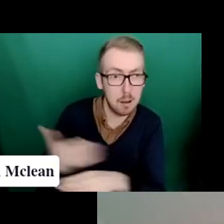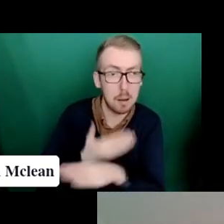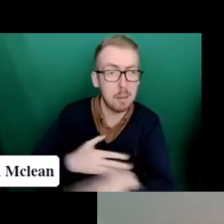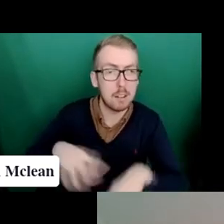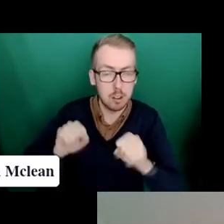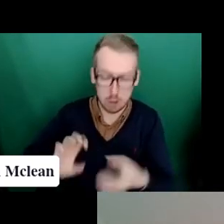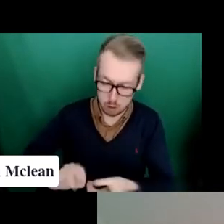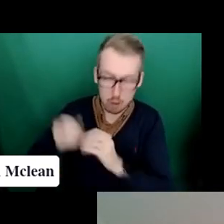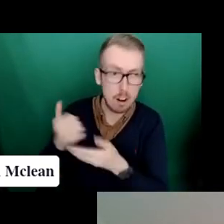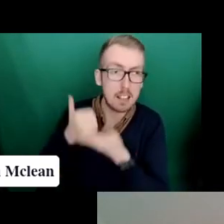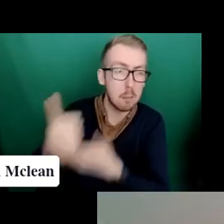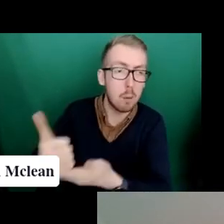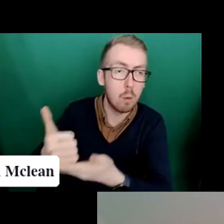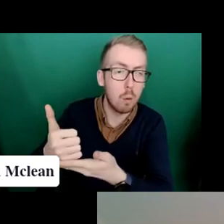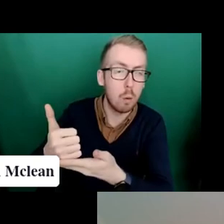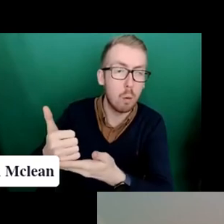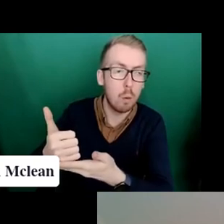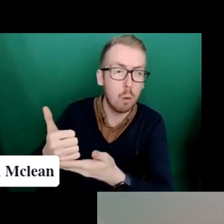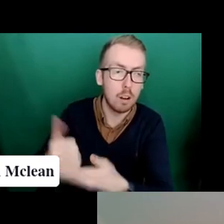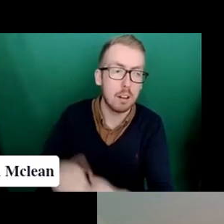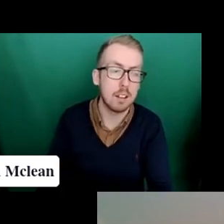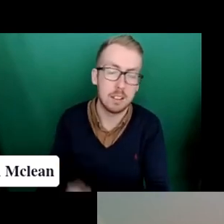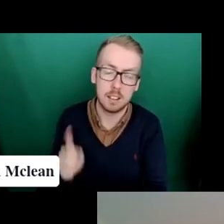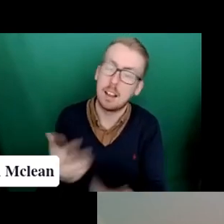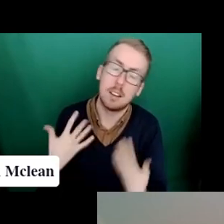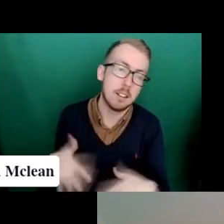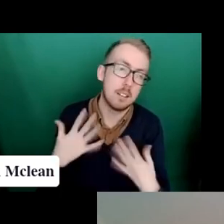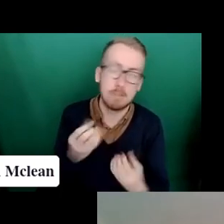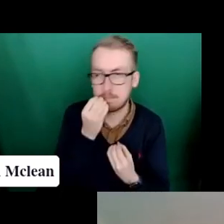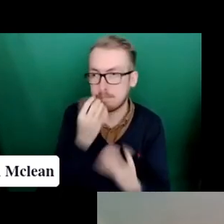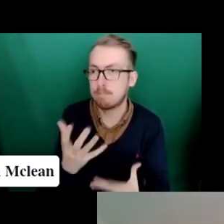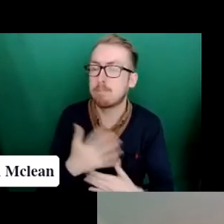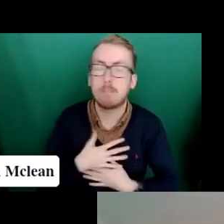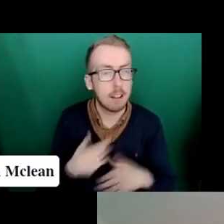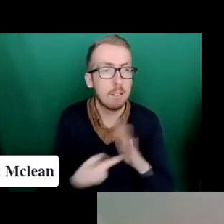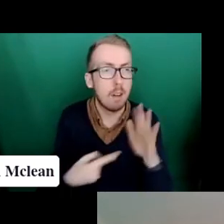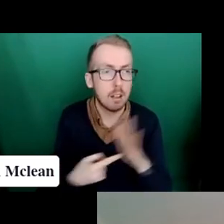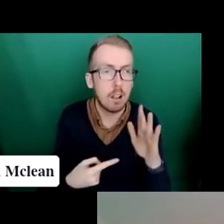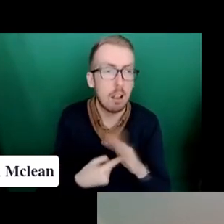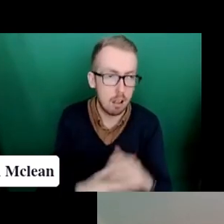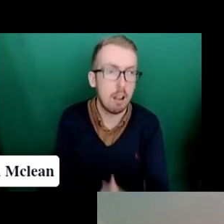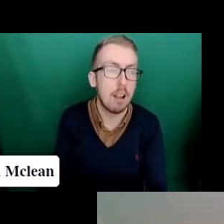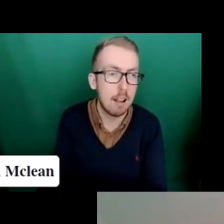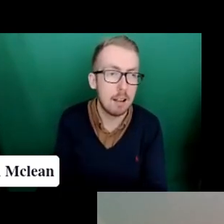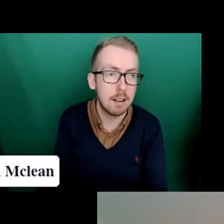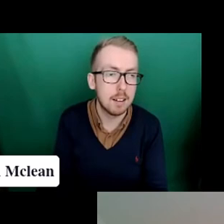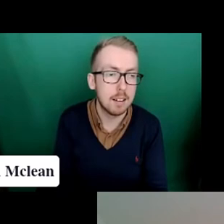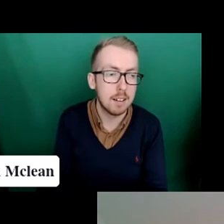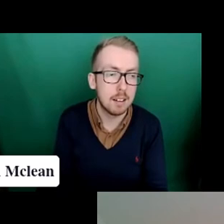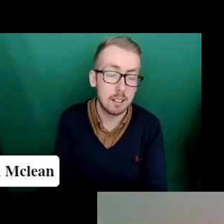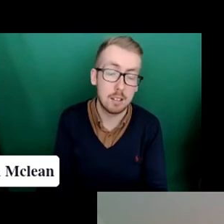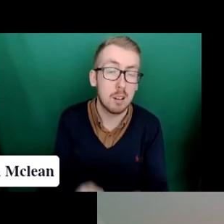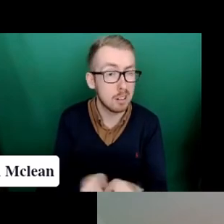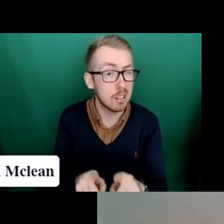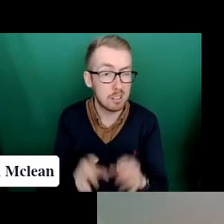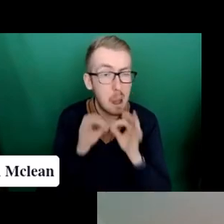support mechanisms around something like STEP is absolutely vital. And also, you know, billions and billions